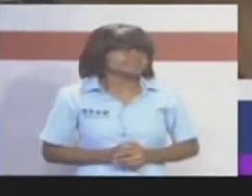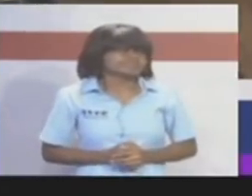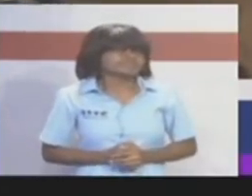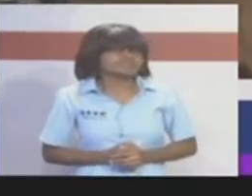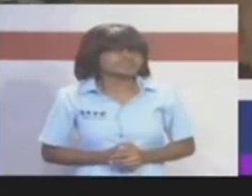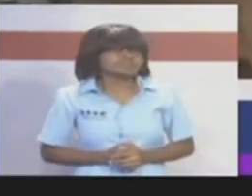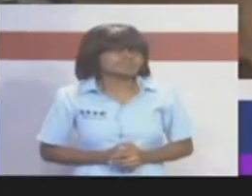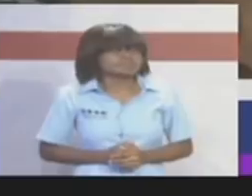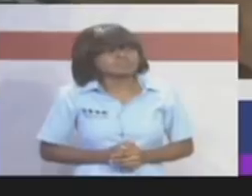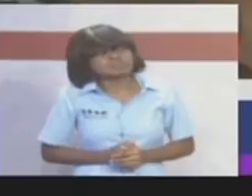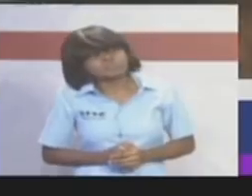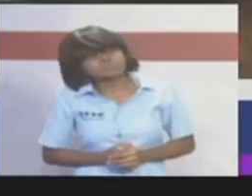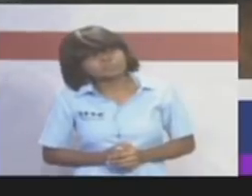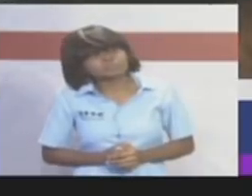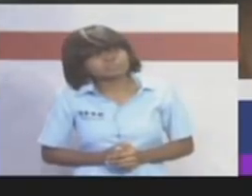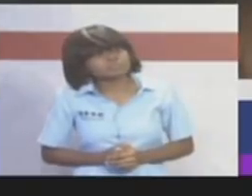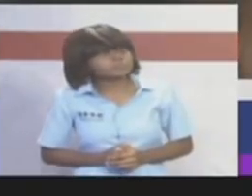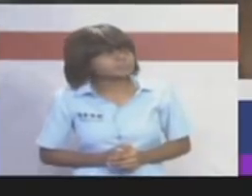CUVA. Are there any